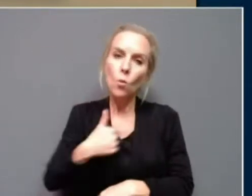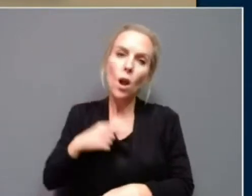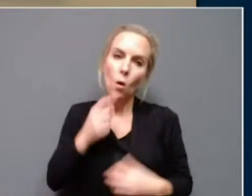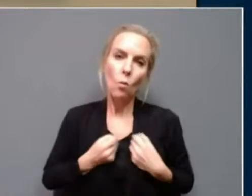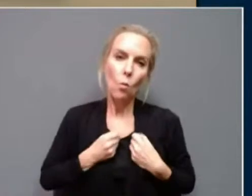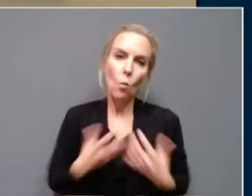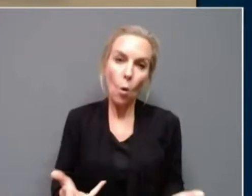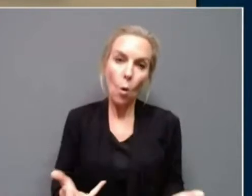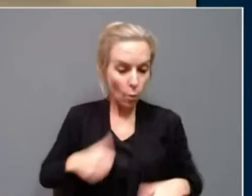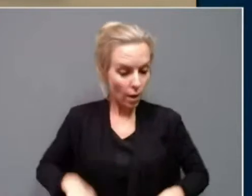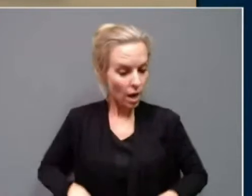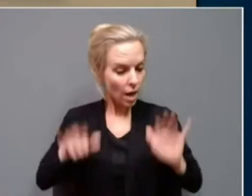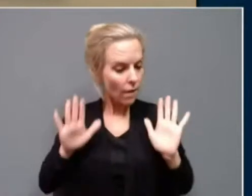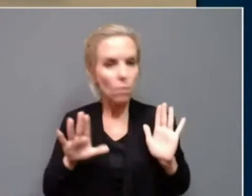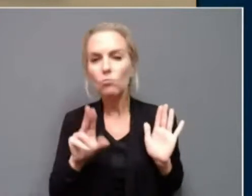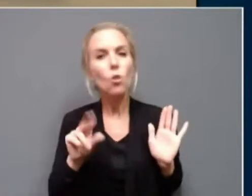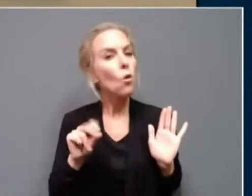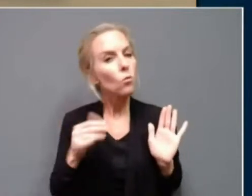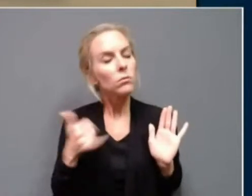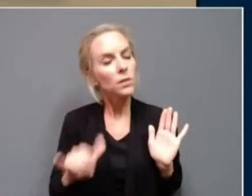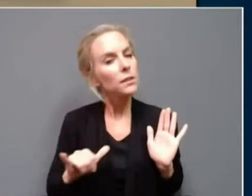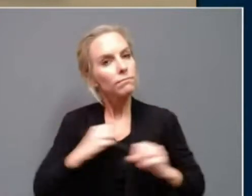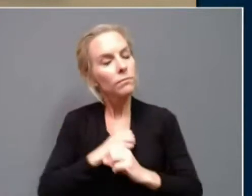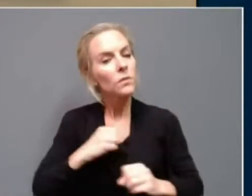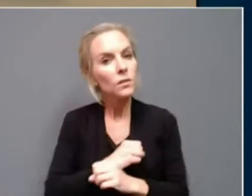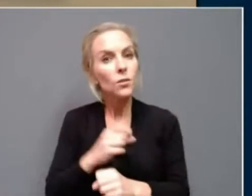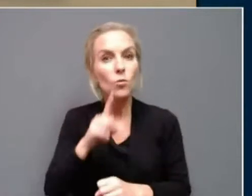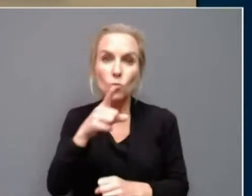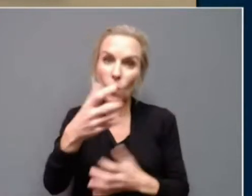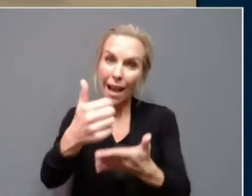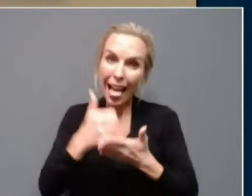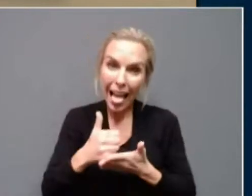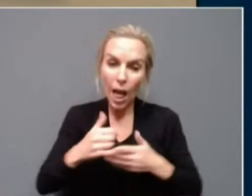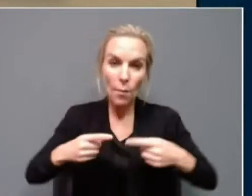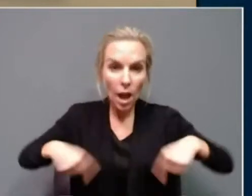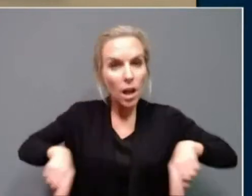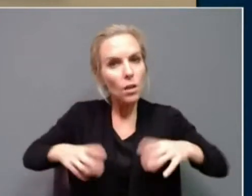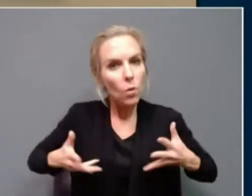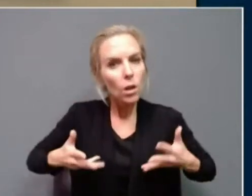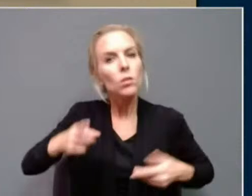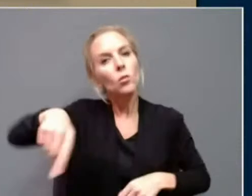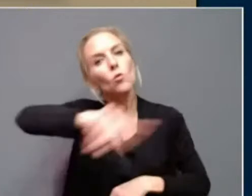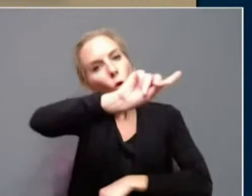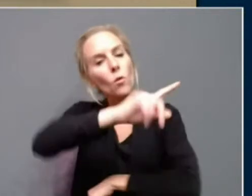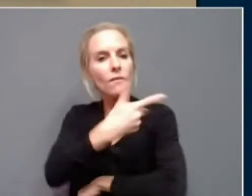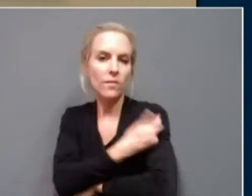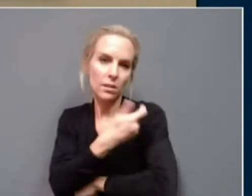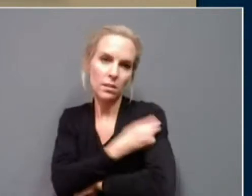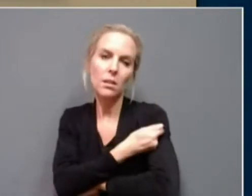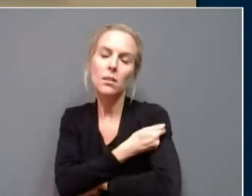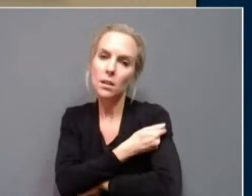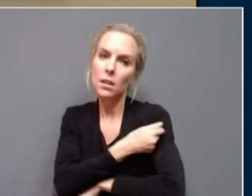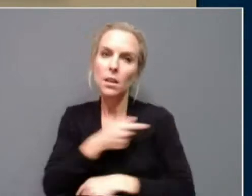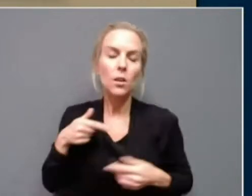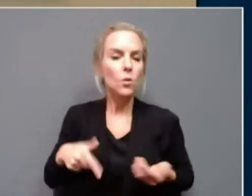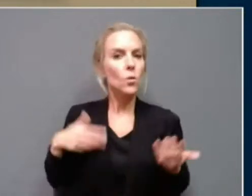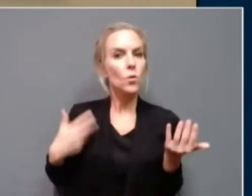up. But if you really want to help us, go get vaccinated. Vaccination is extraordinarily